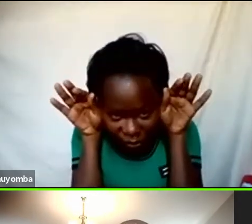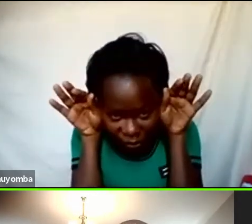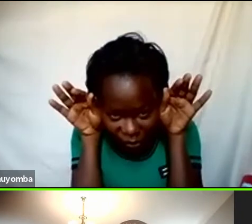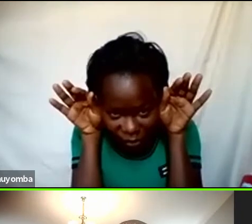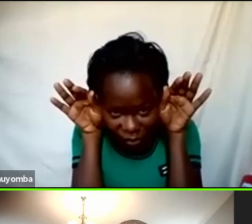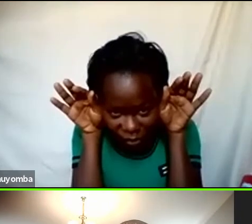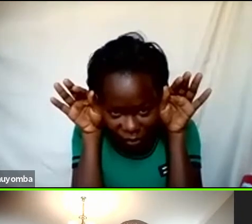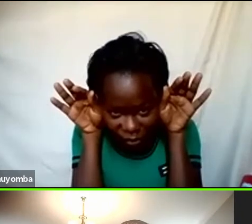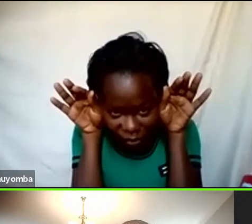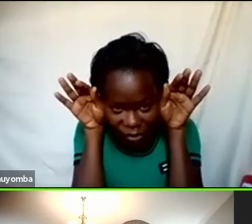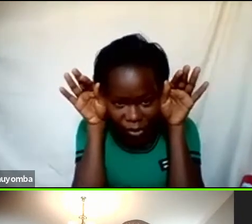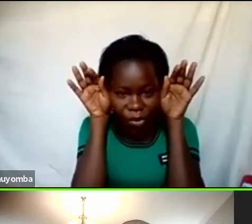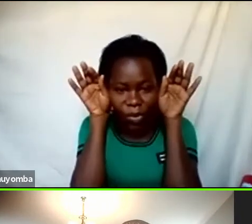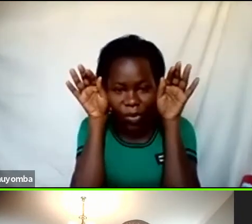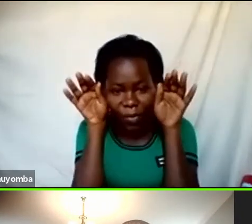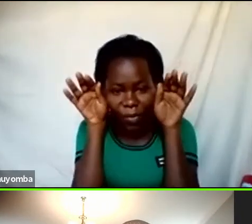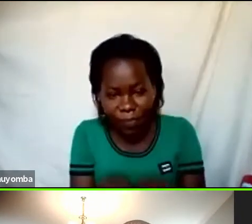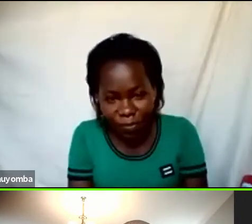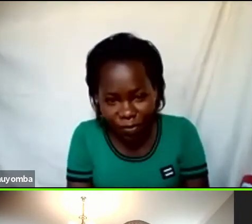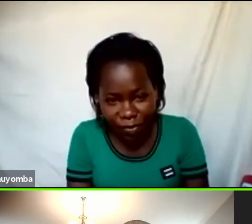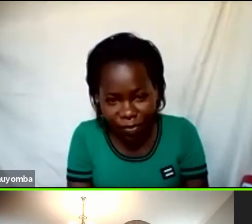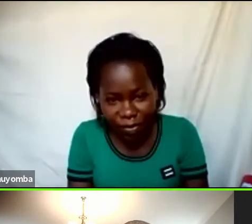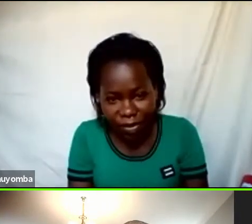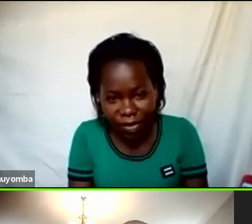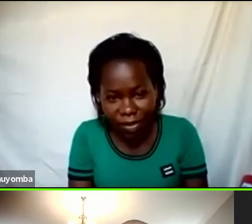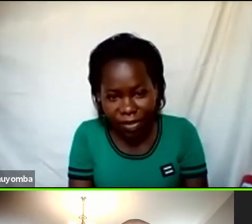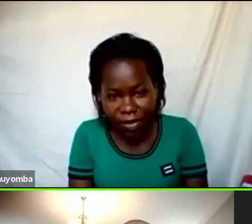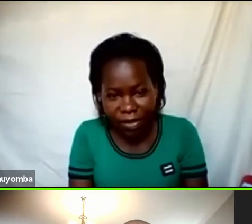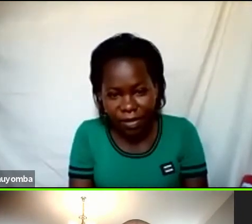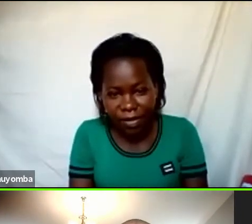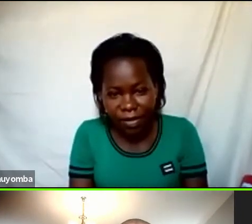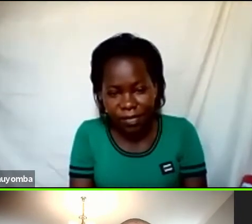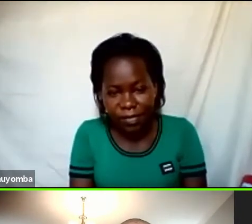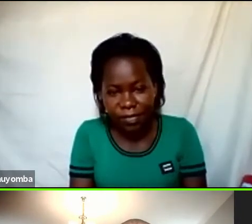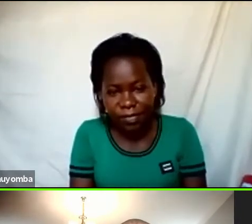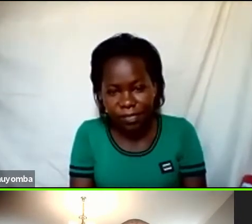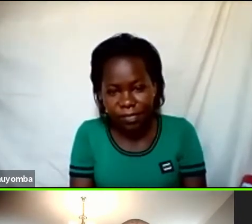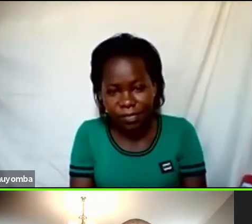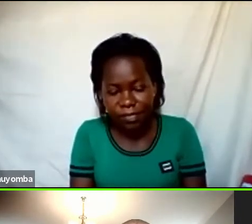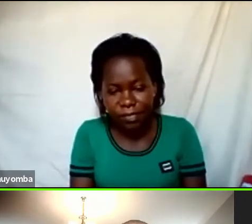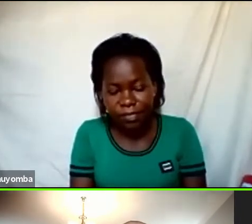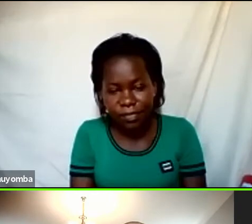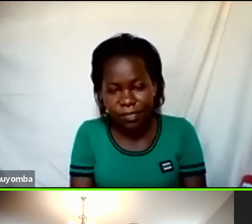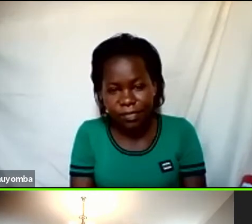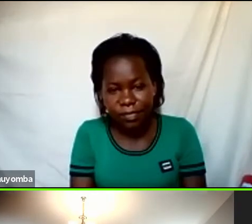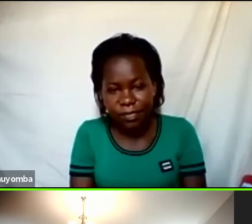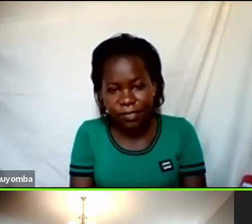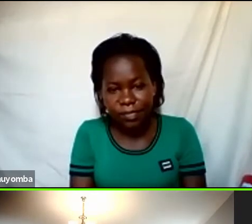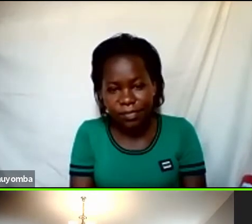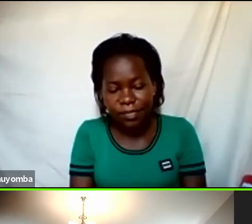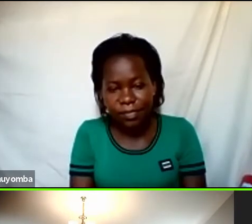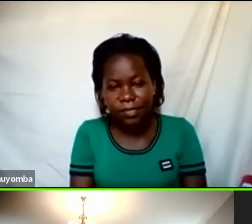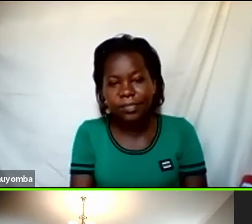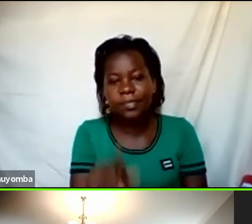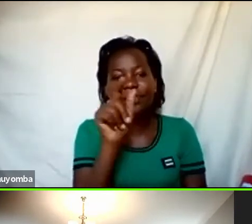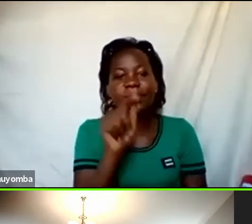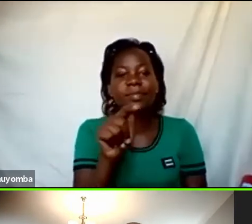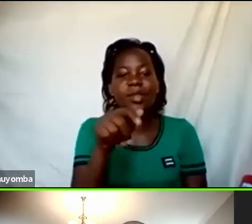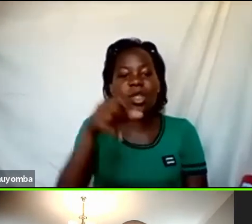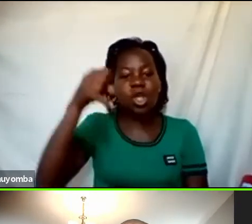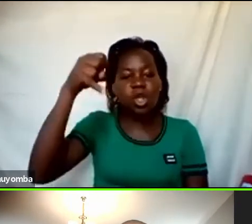at the moment also is from Sankara Biaruhanga. You say you want to do toilet soundproofing. That's a brilliant